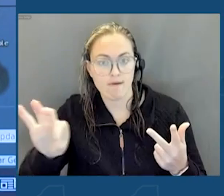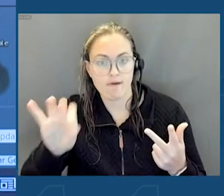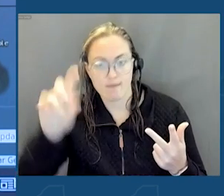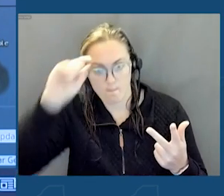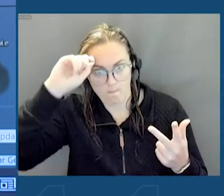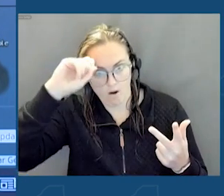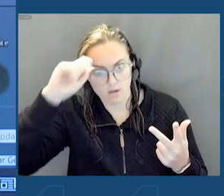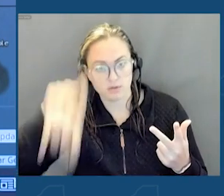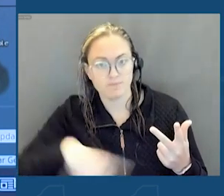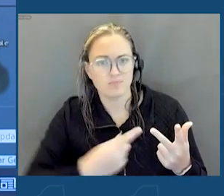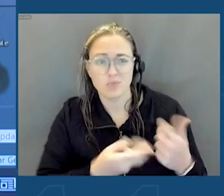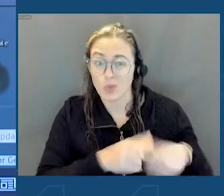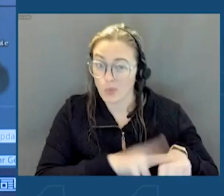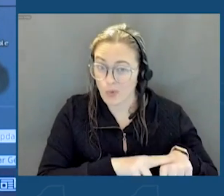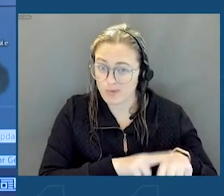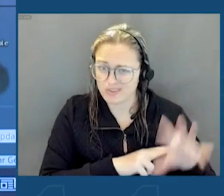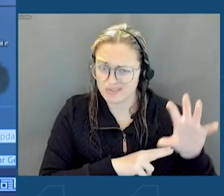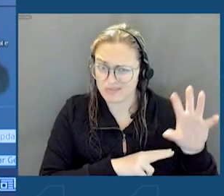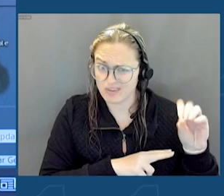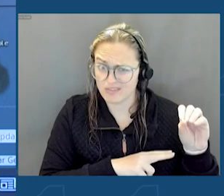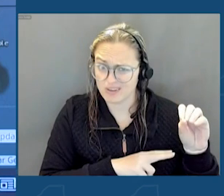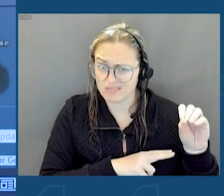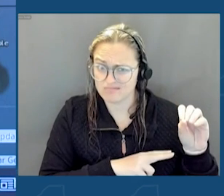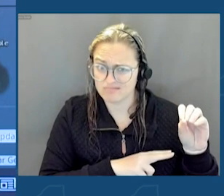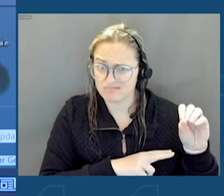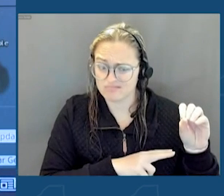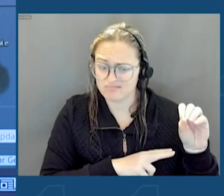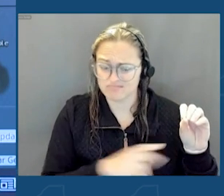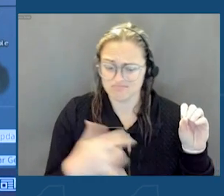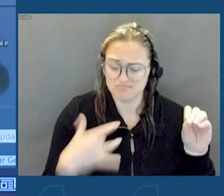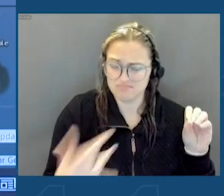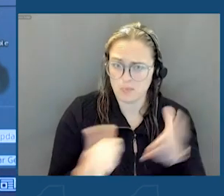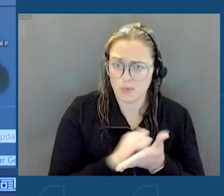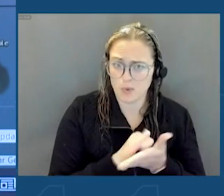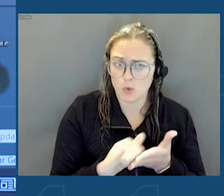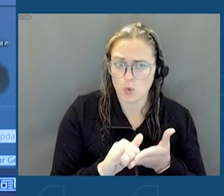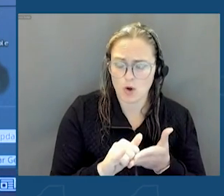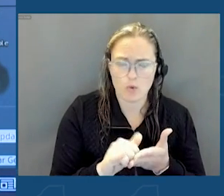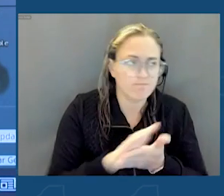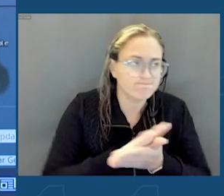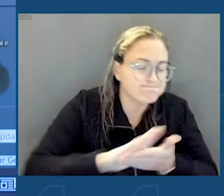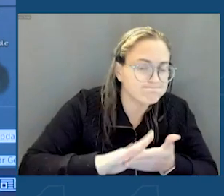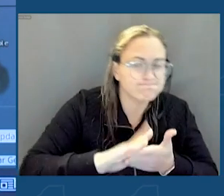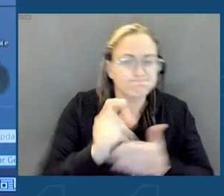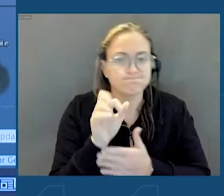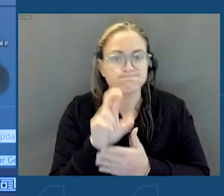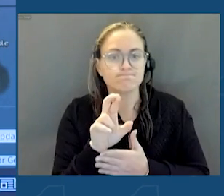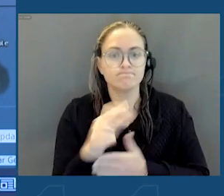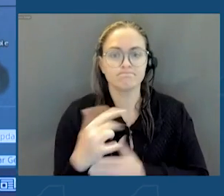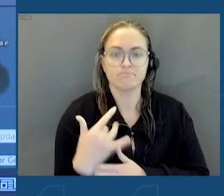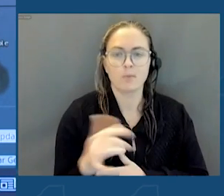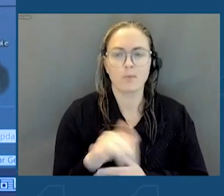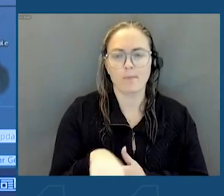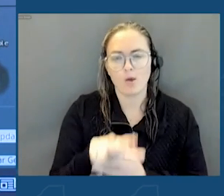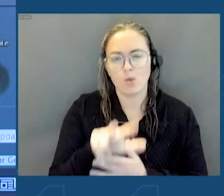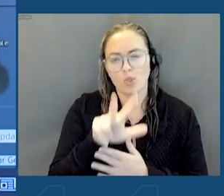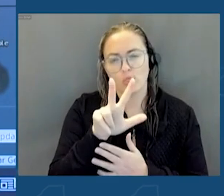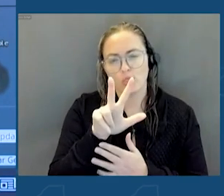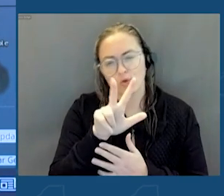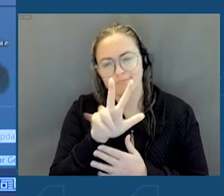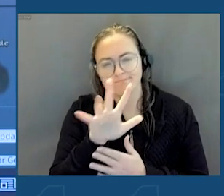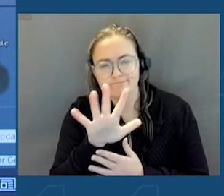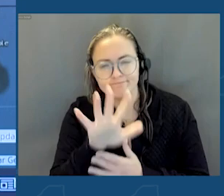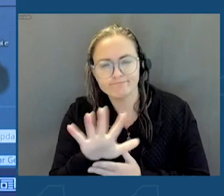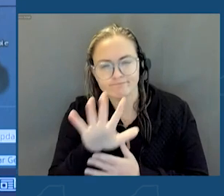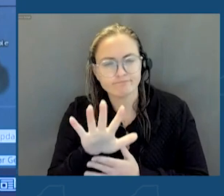is 50. Actually, quite often in the state of New York, we have pristine air. It's normally about 35.